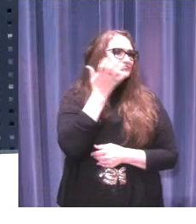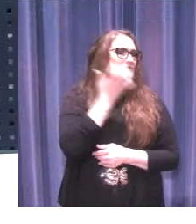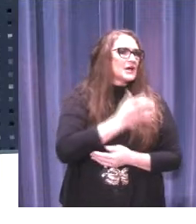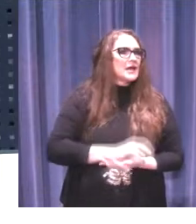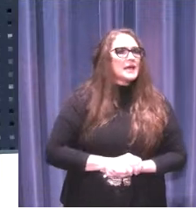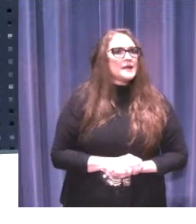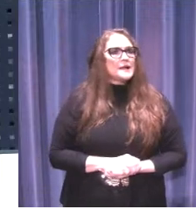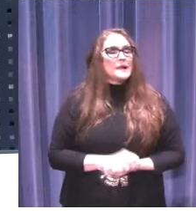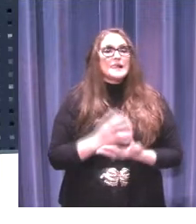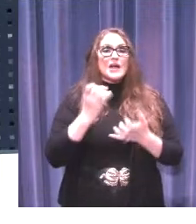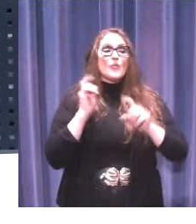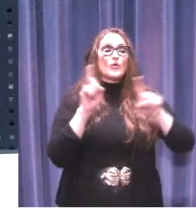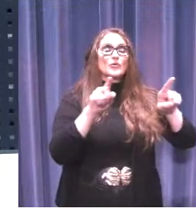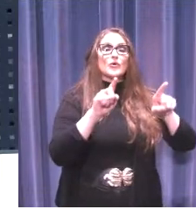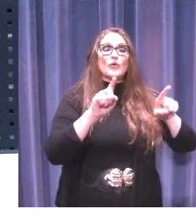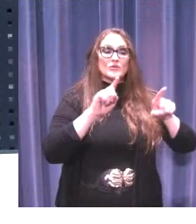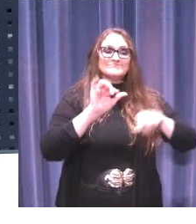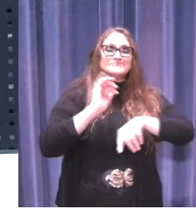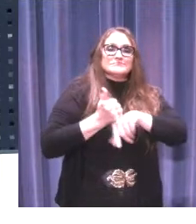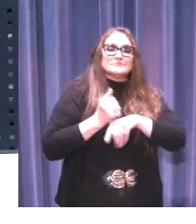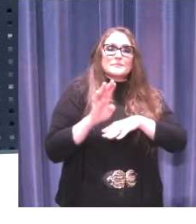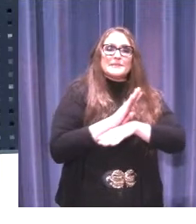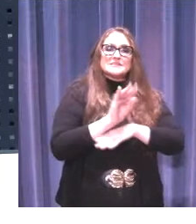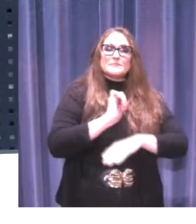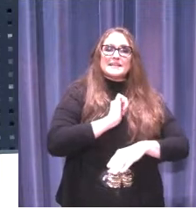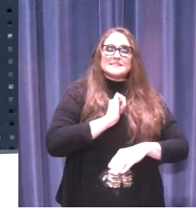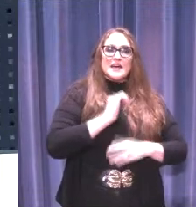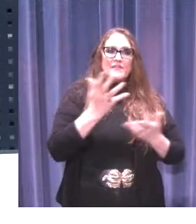I wanted to go into business by myself as my one